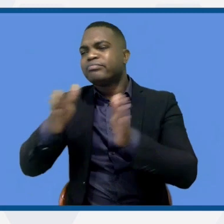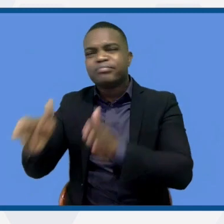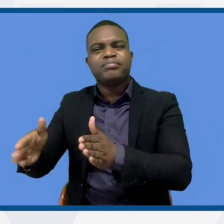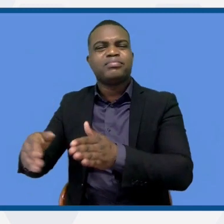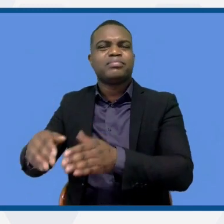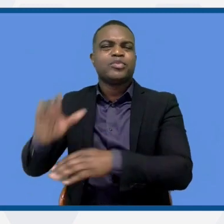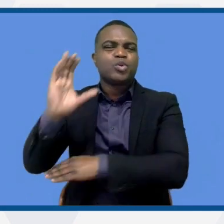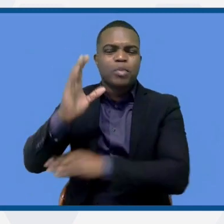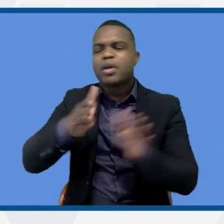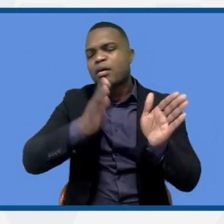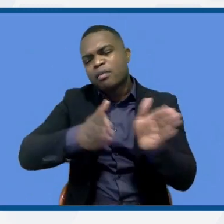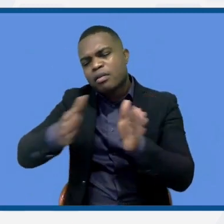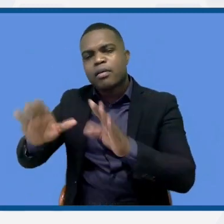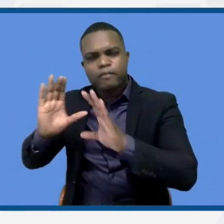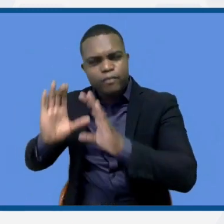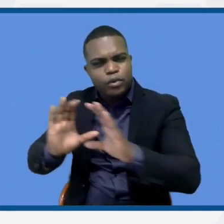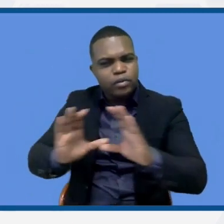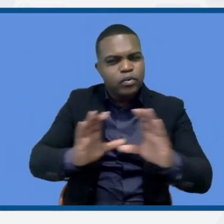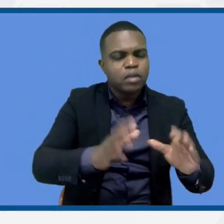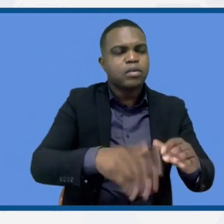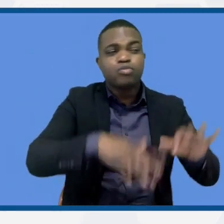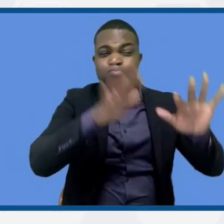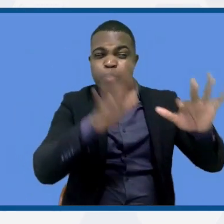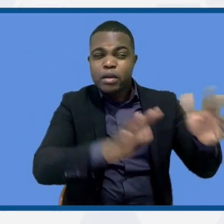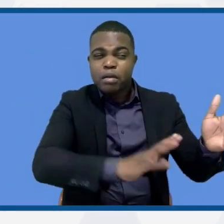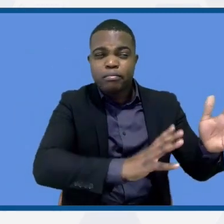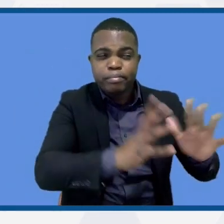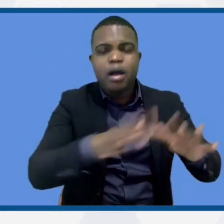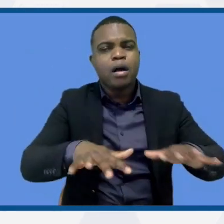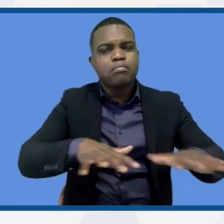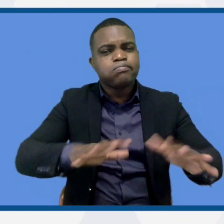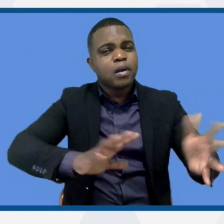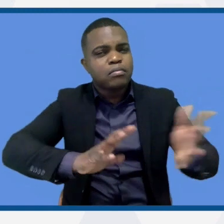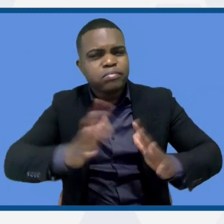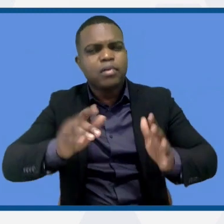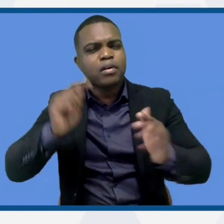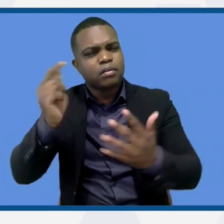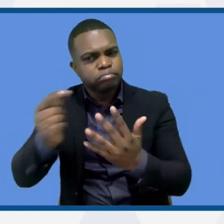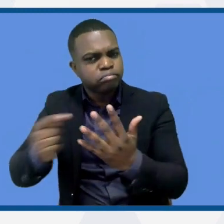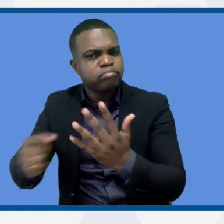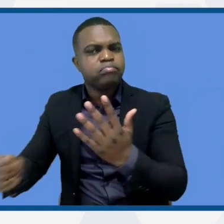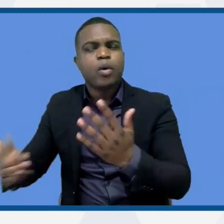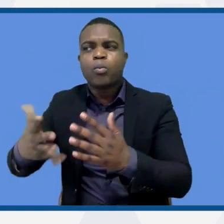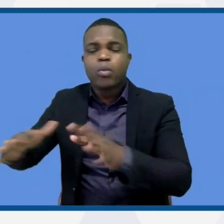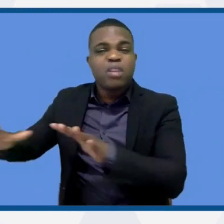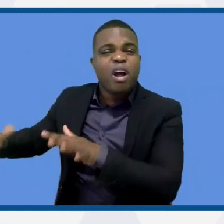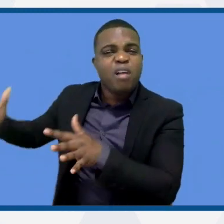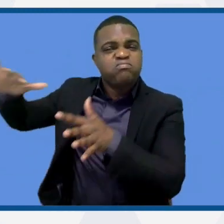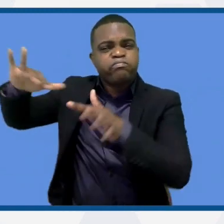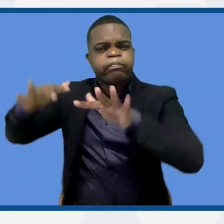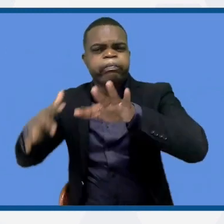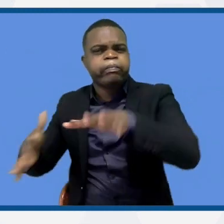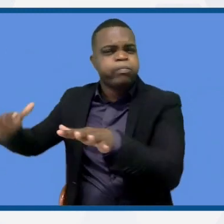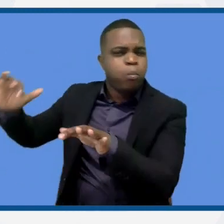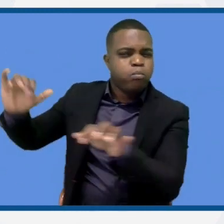divisions. And so that's how we got the Gini index of resilience for each of